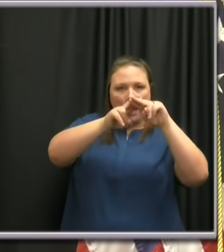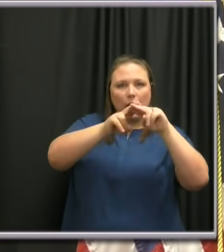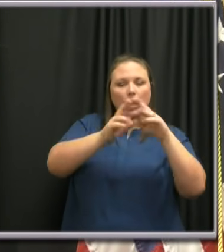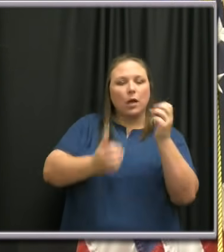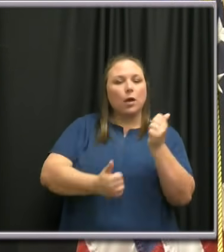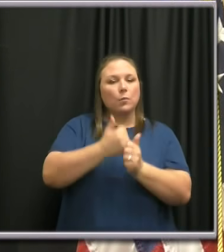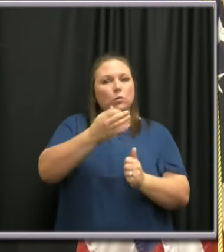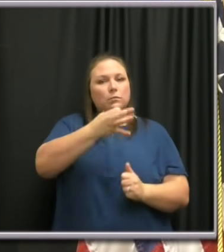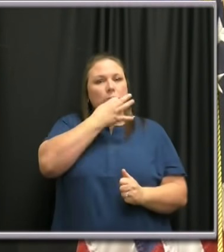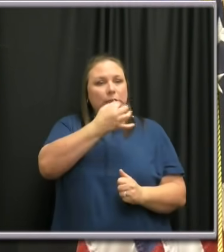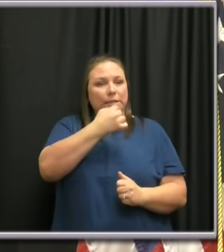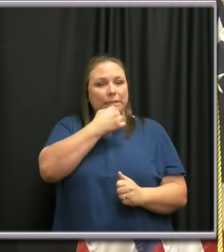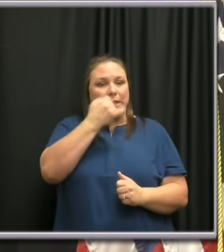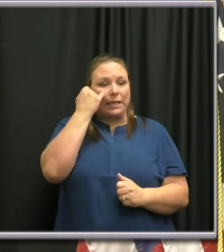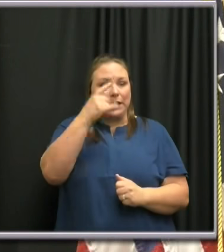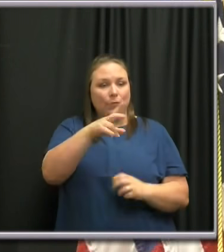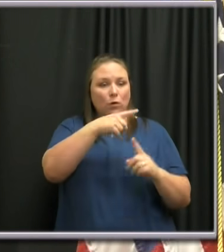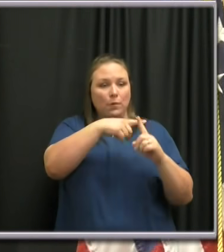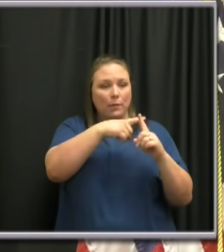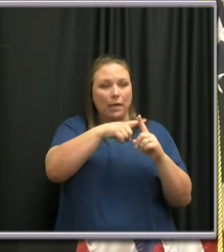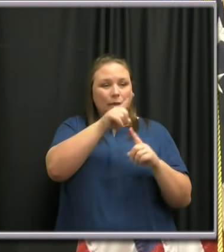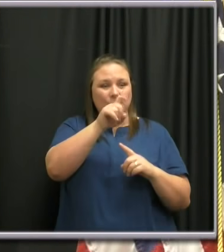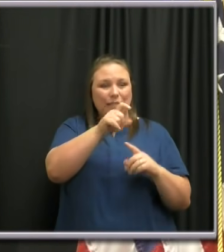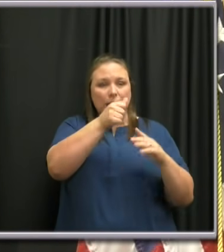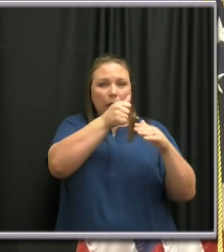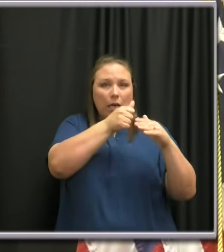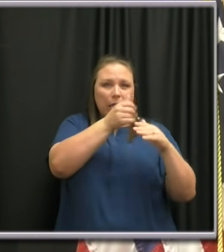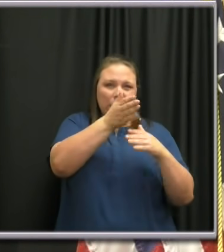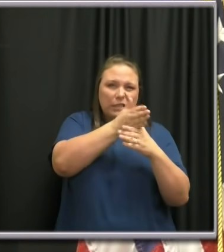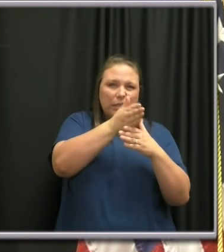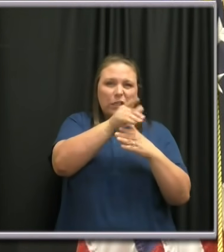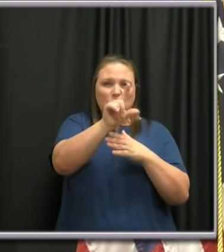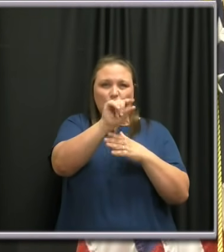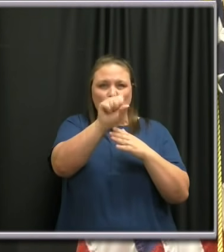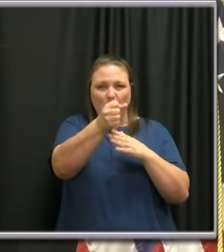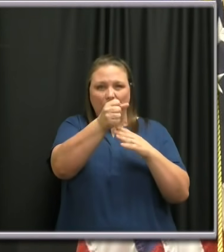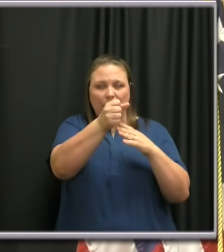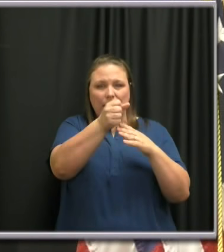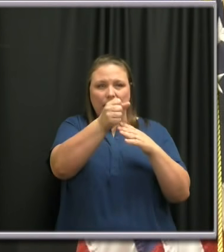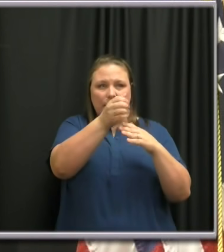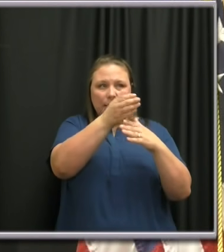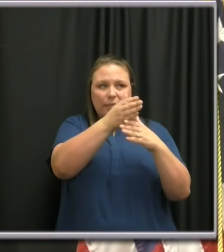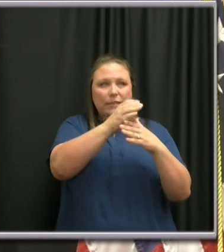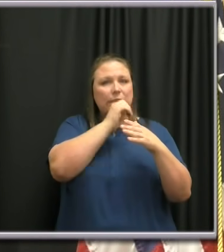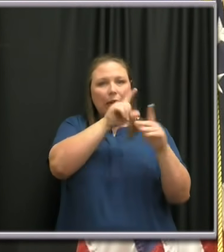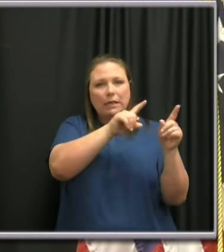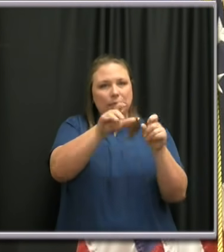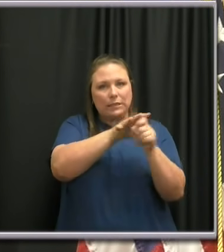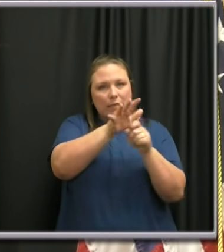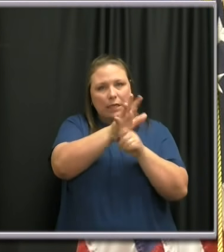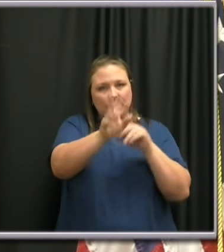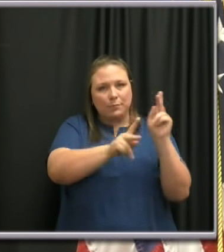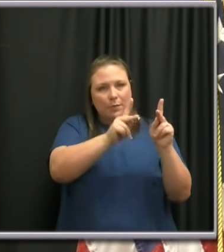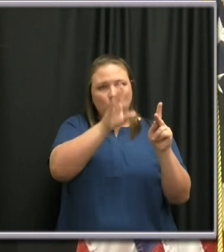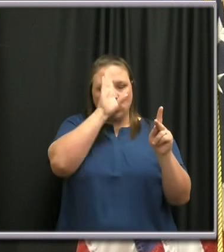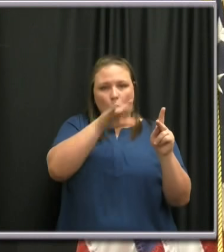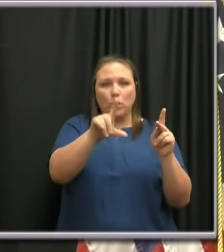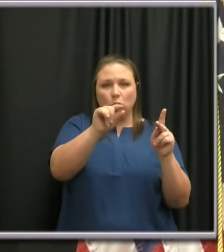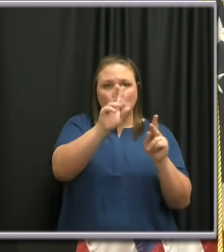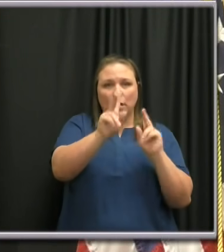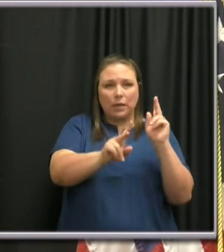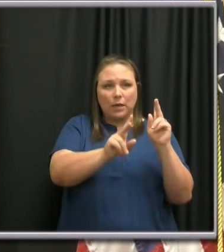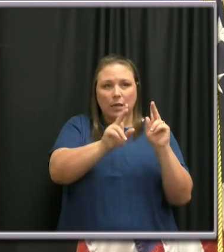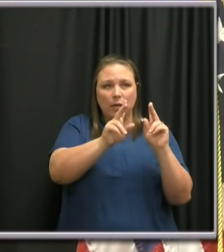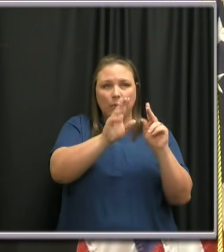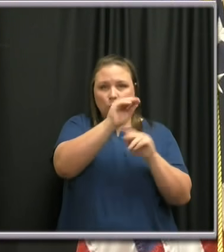experts say that if your positive test rate is in the 20s, you're probably not testing enough people, because we know that 20% of the population is probably